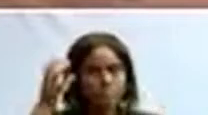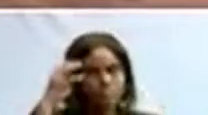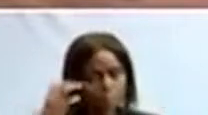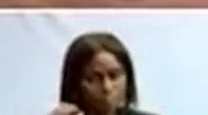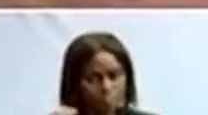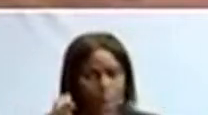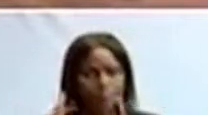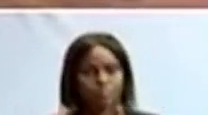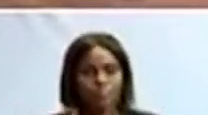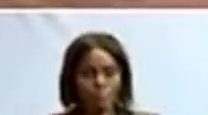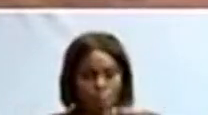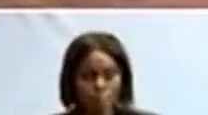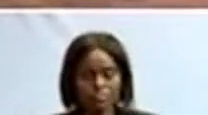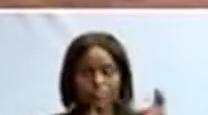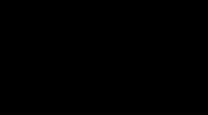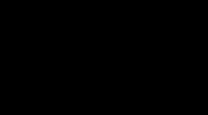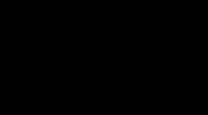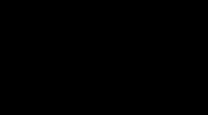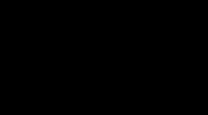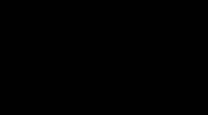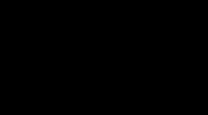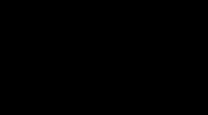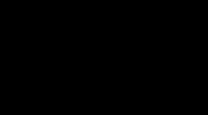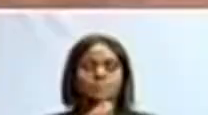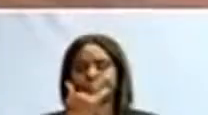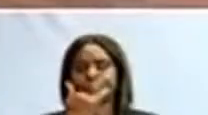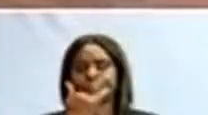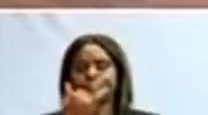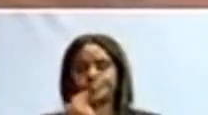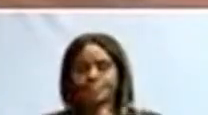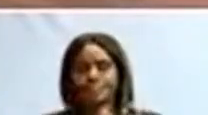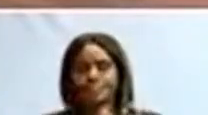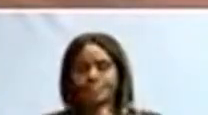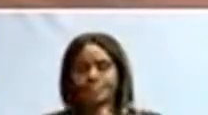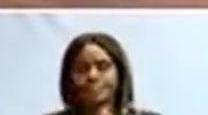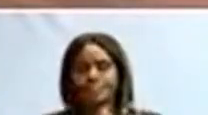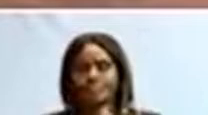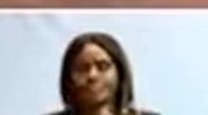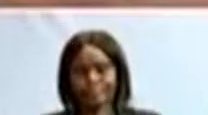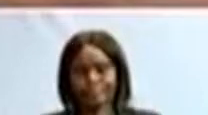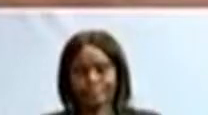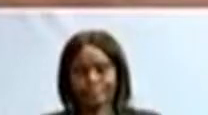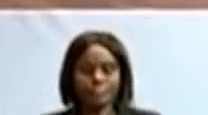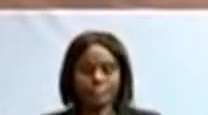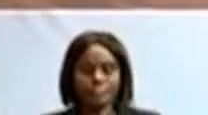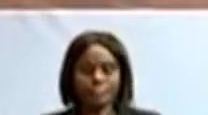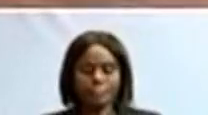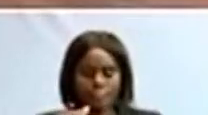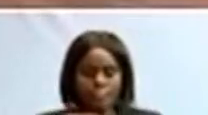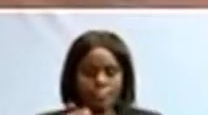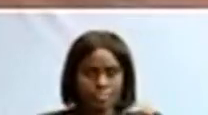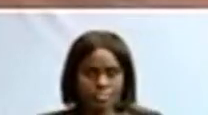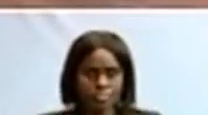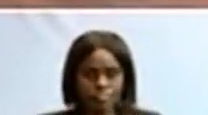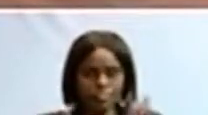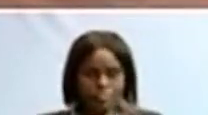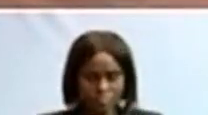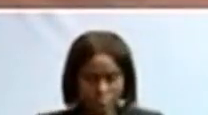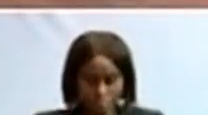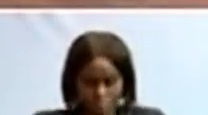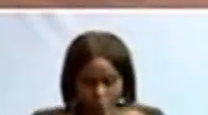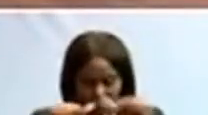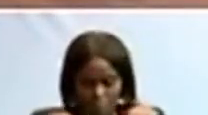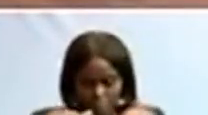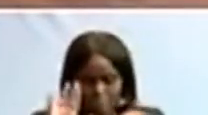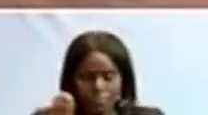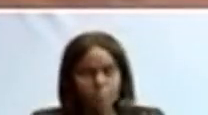Management response. Of query. Management wishes to acknowledge the